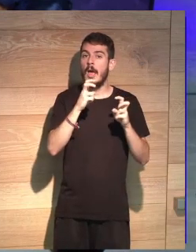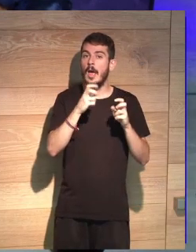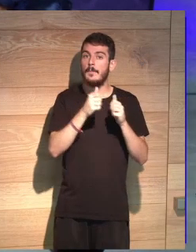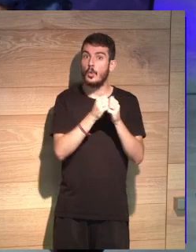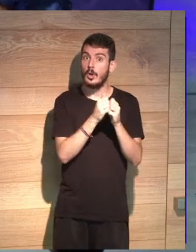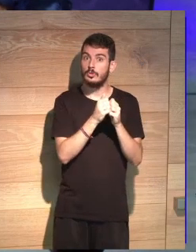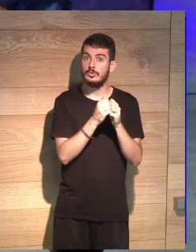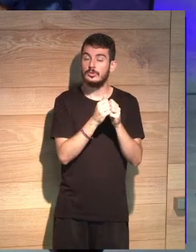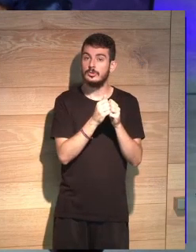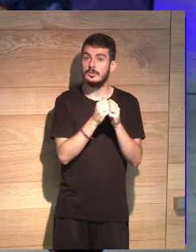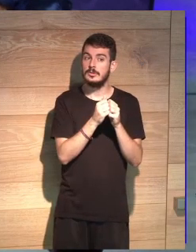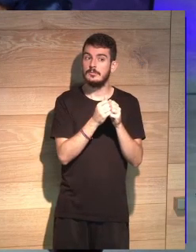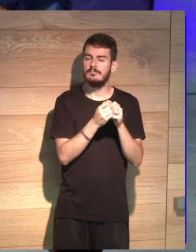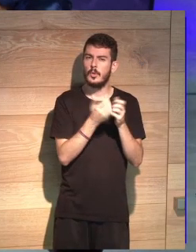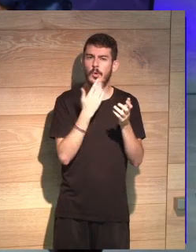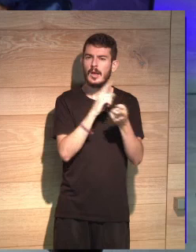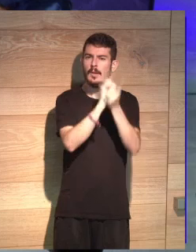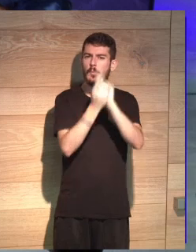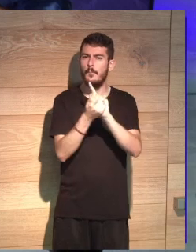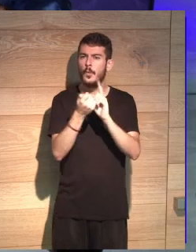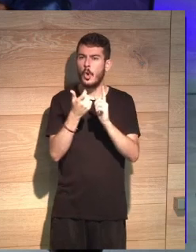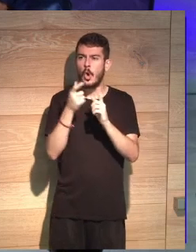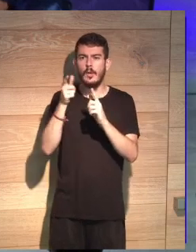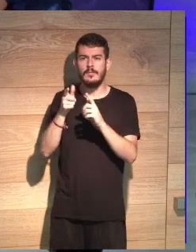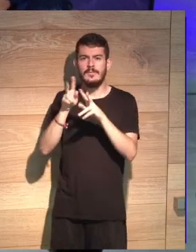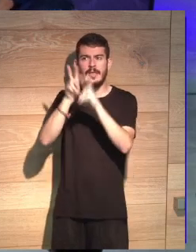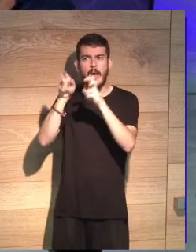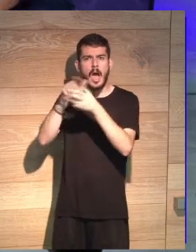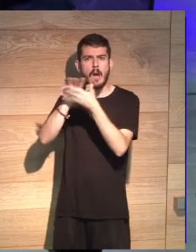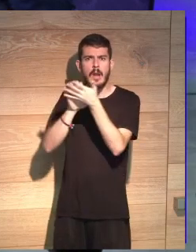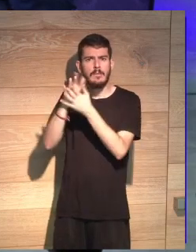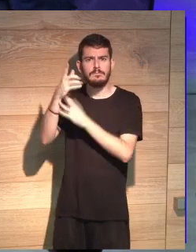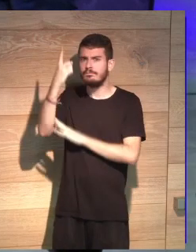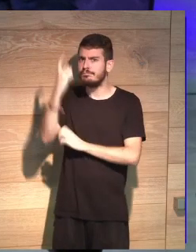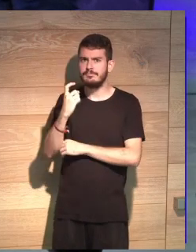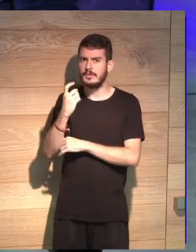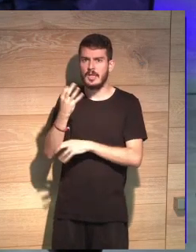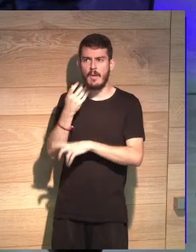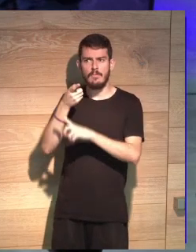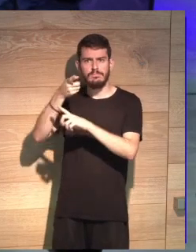And I would also like to say that video games have become the